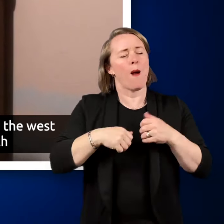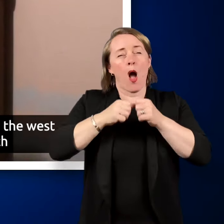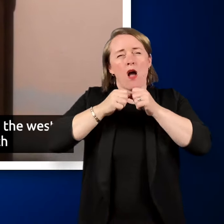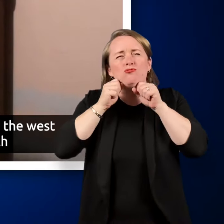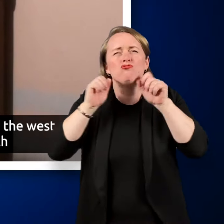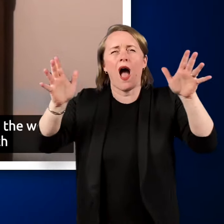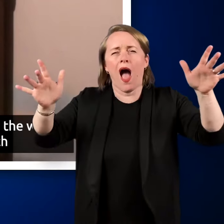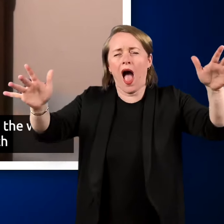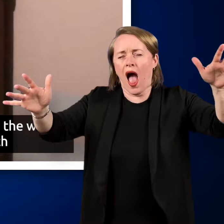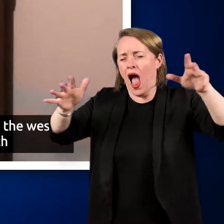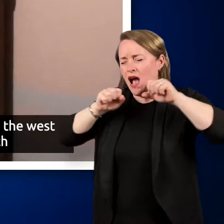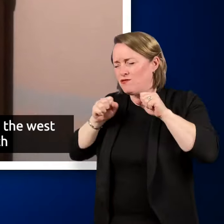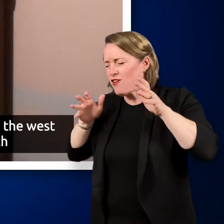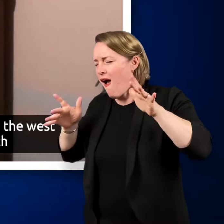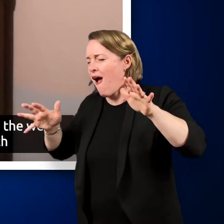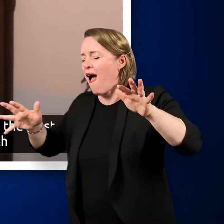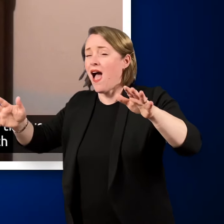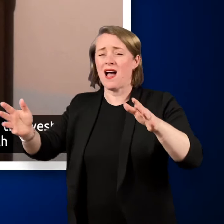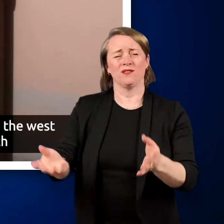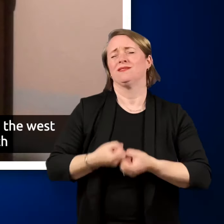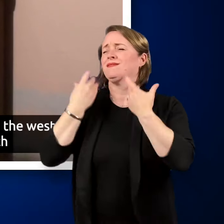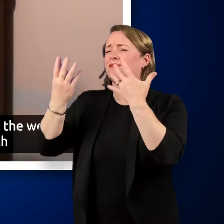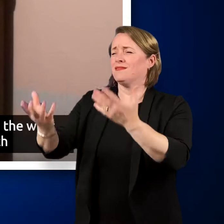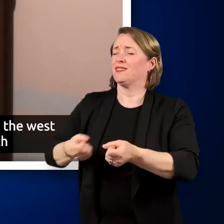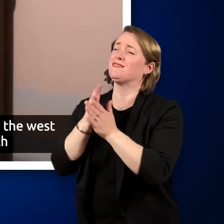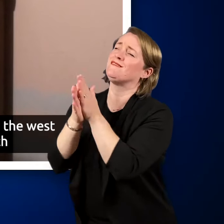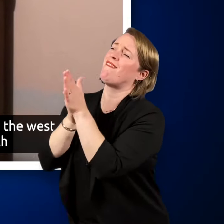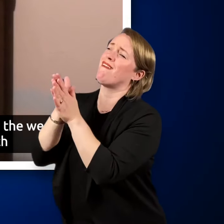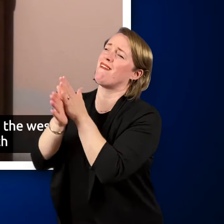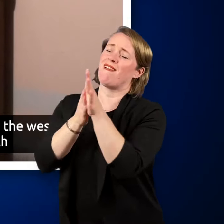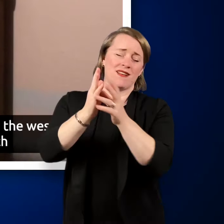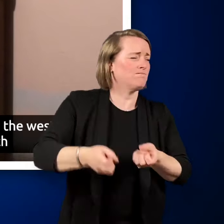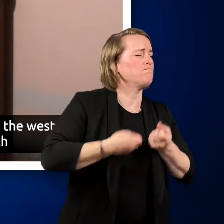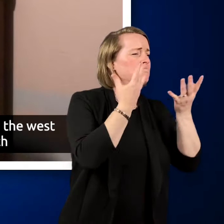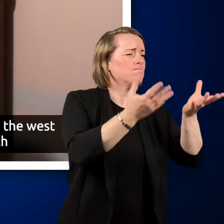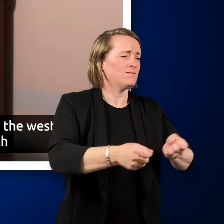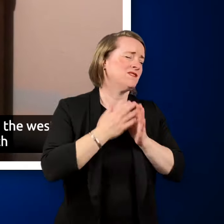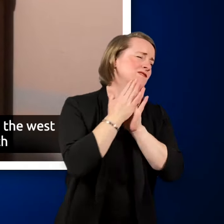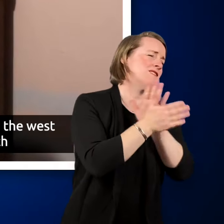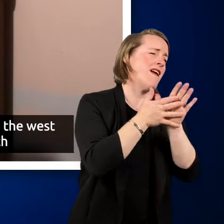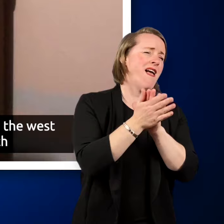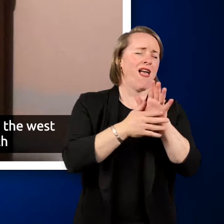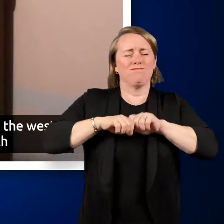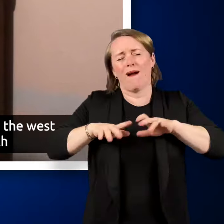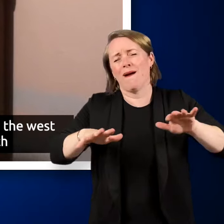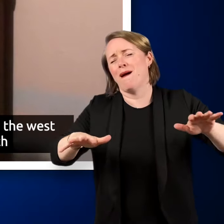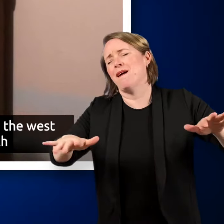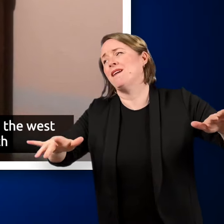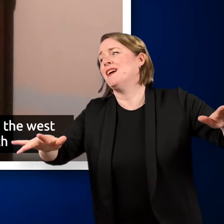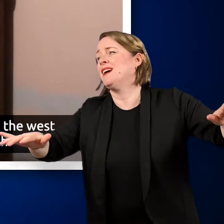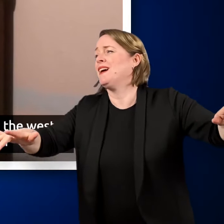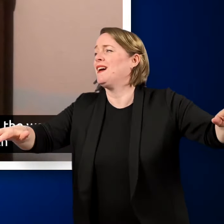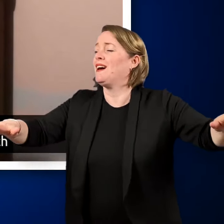Shout to the north and the south, sing to the east and the west,